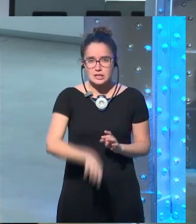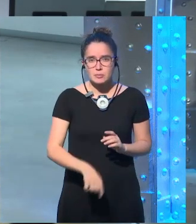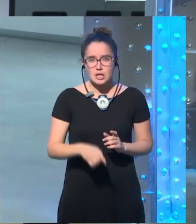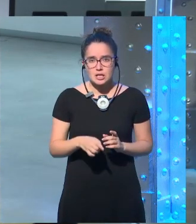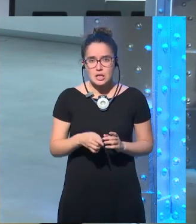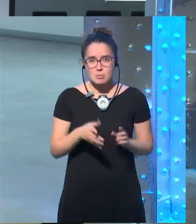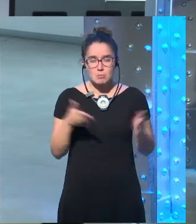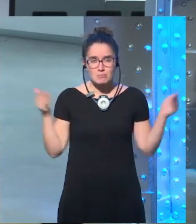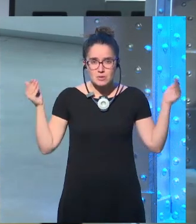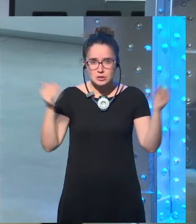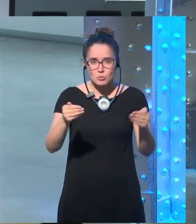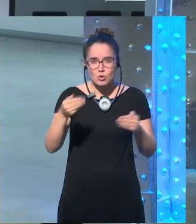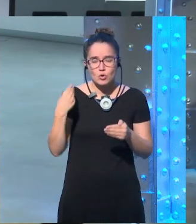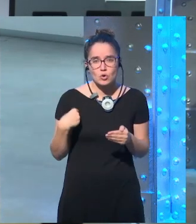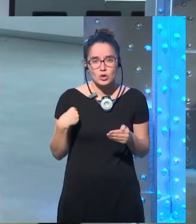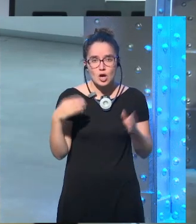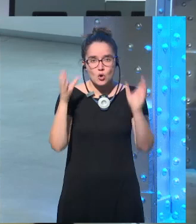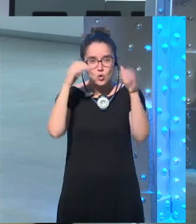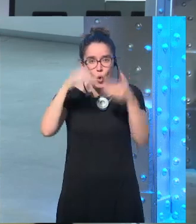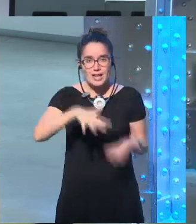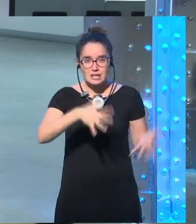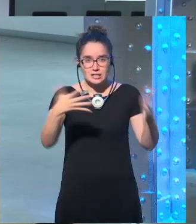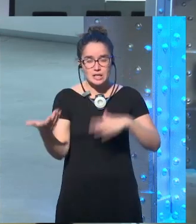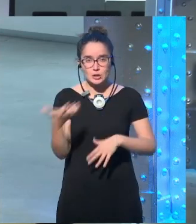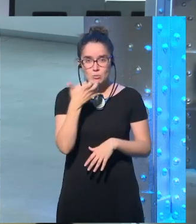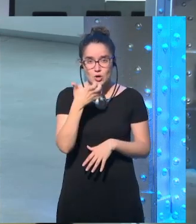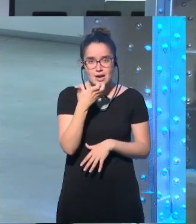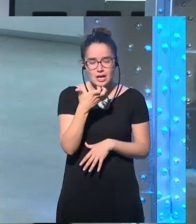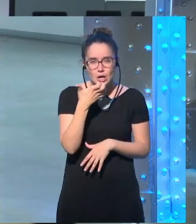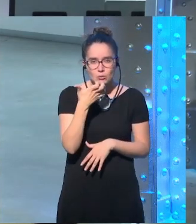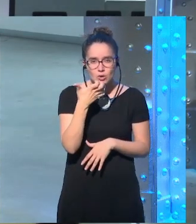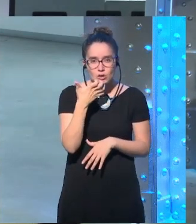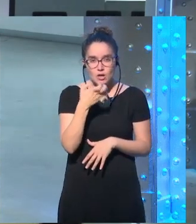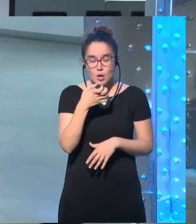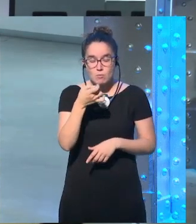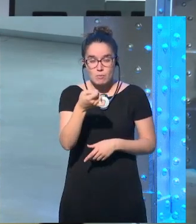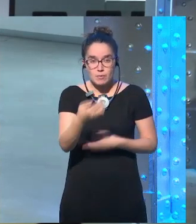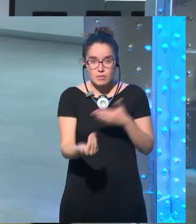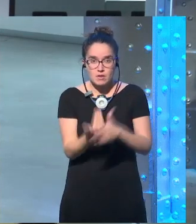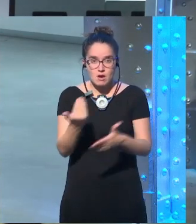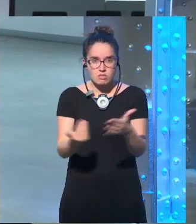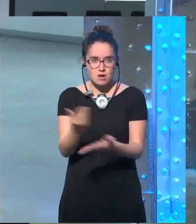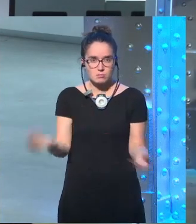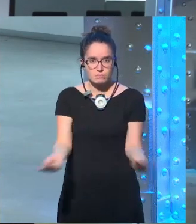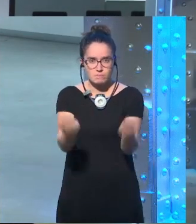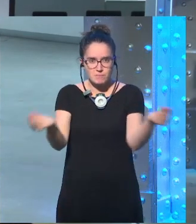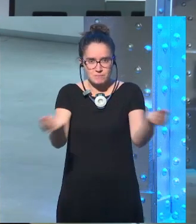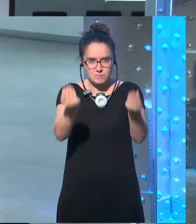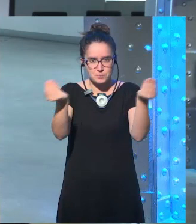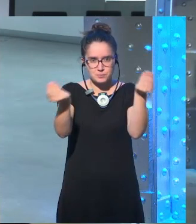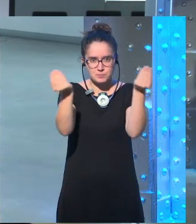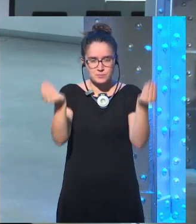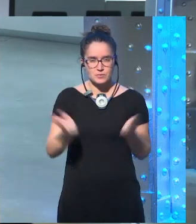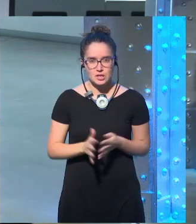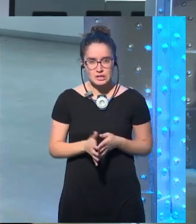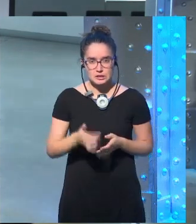Translate, which is improving upon us day by day. Now, you may think, I've used this